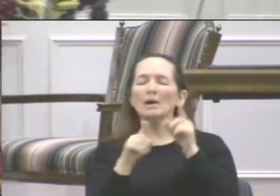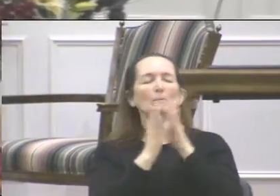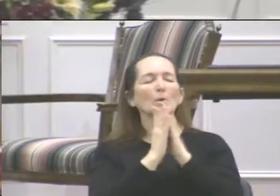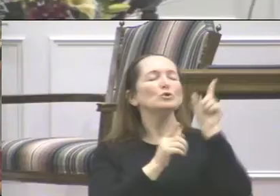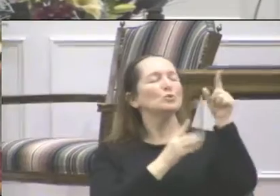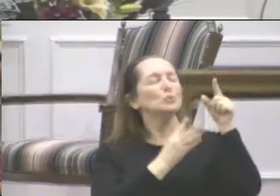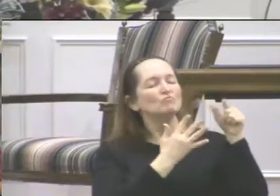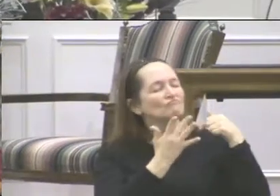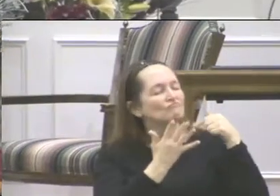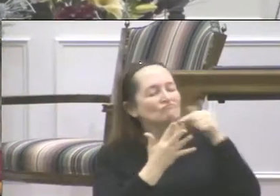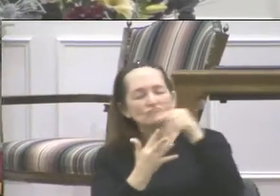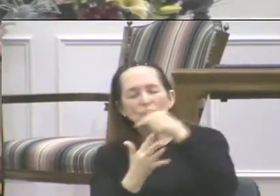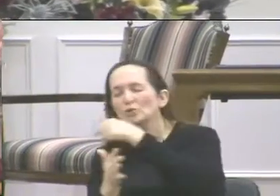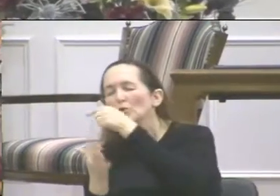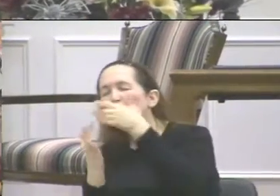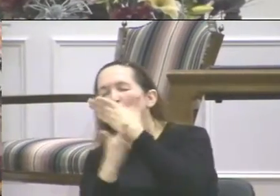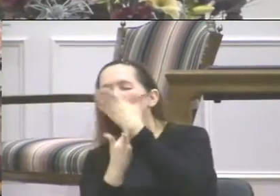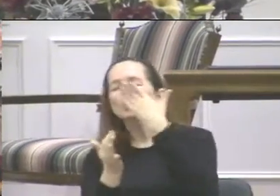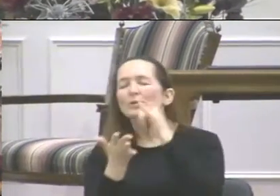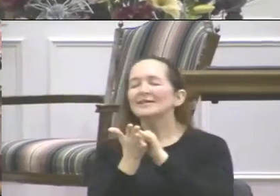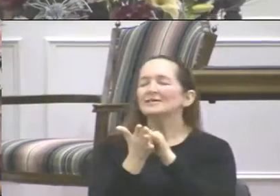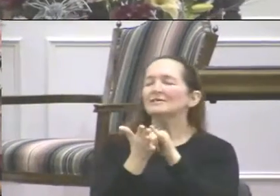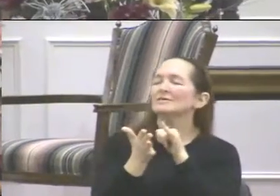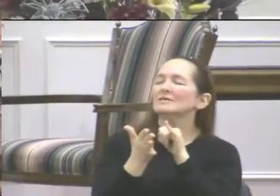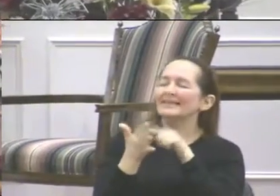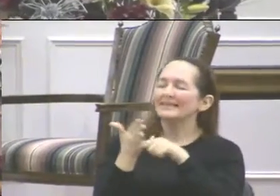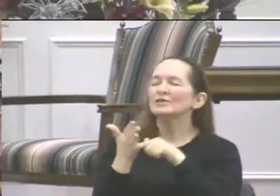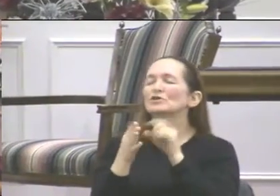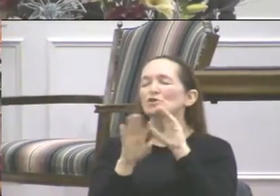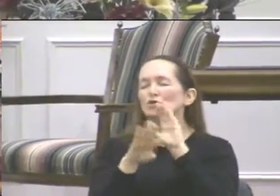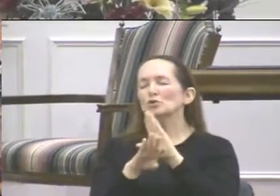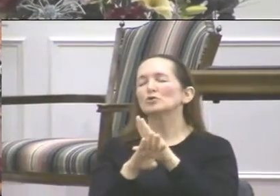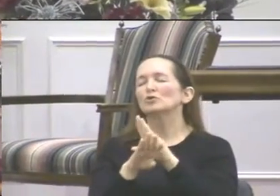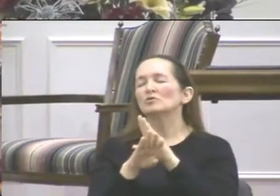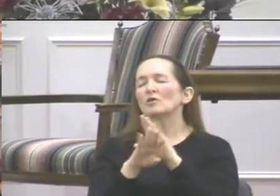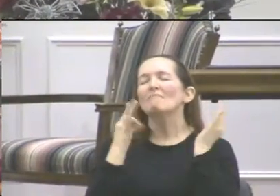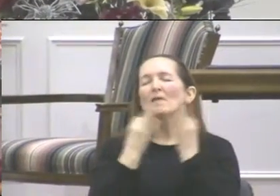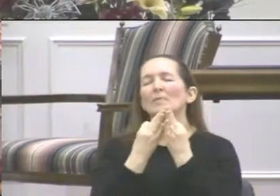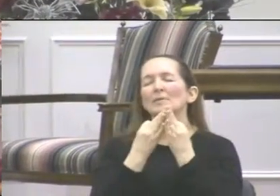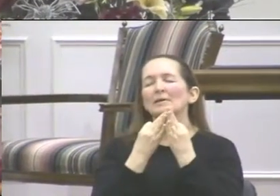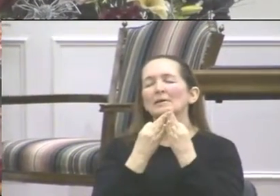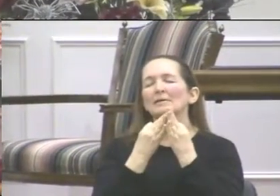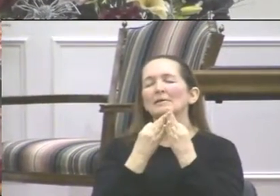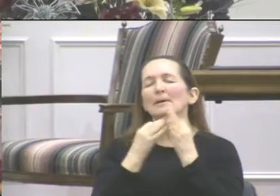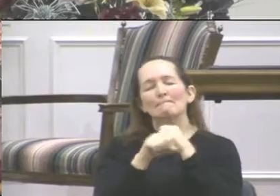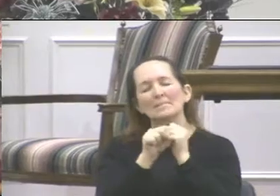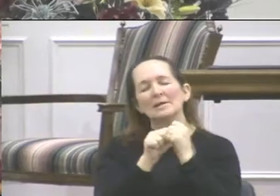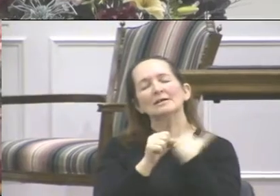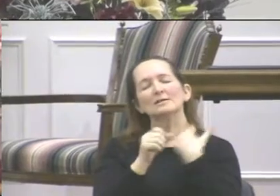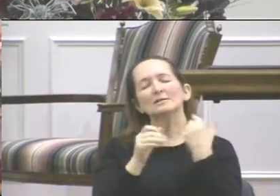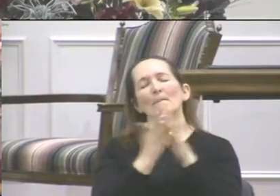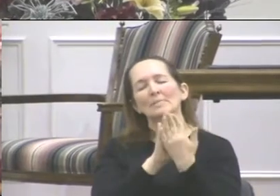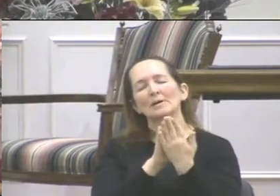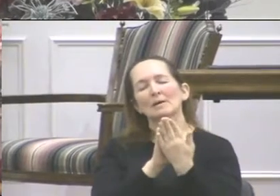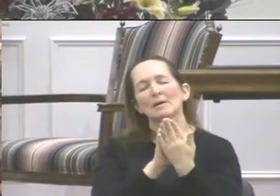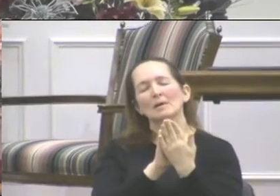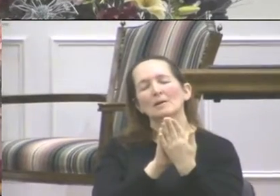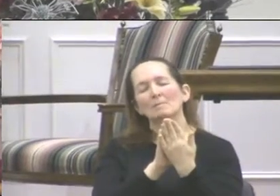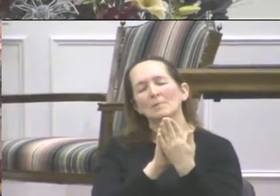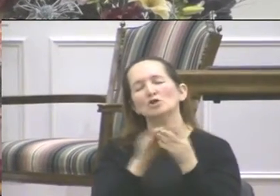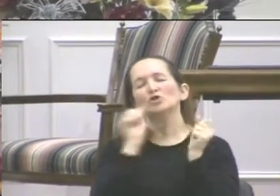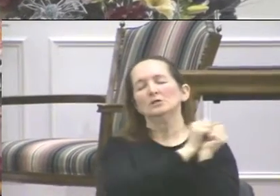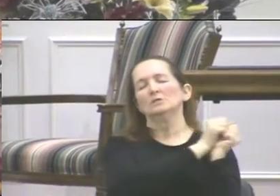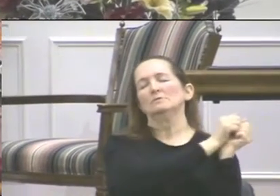through this church family and you would cause us to continue to be guided together as one body, as your